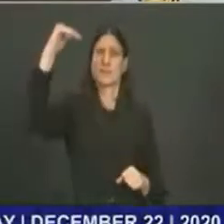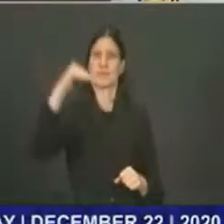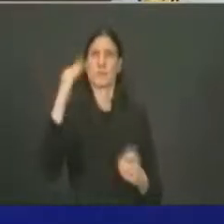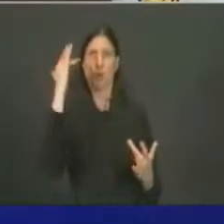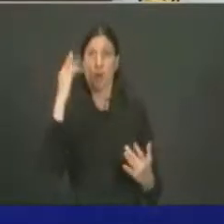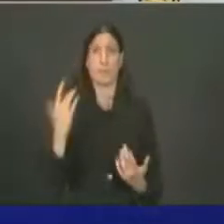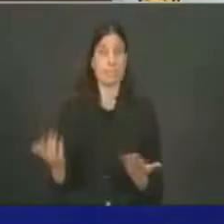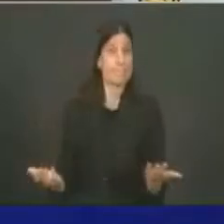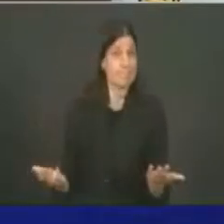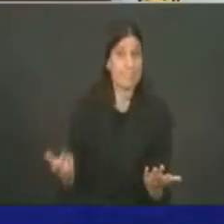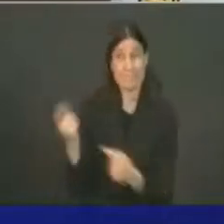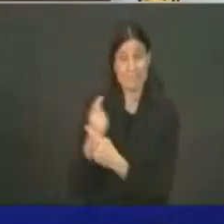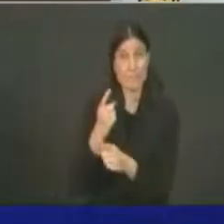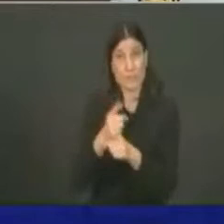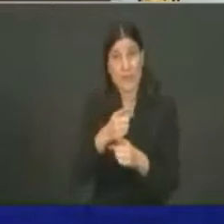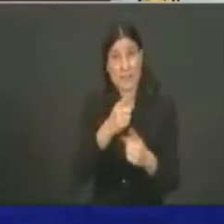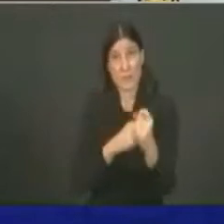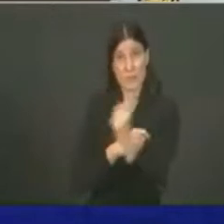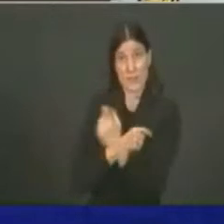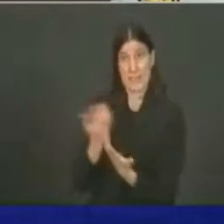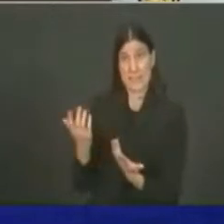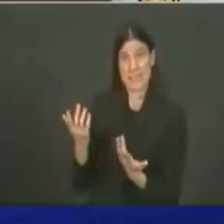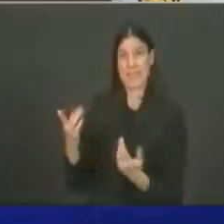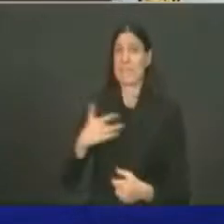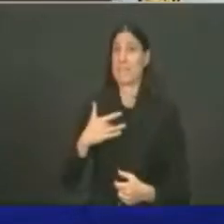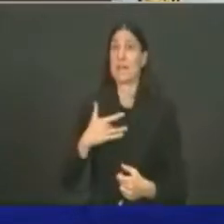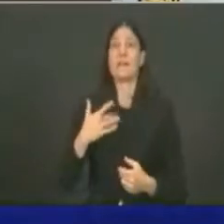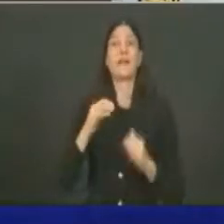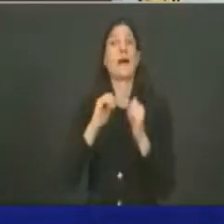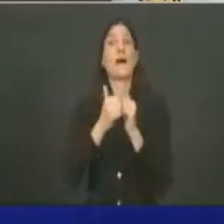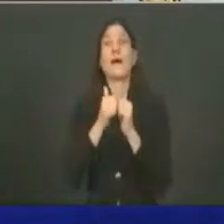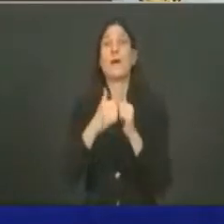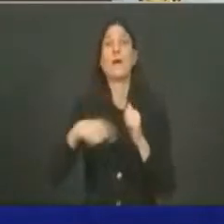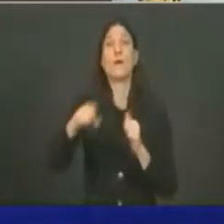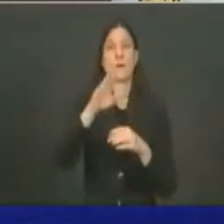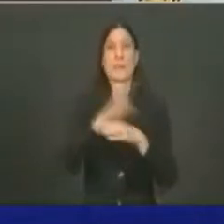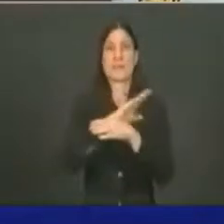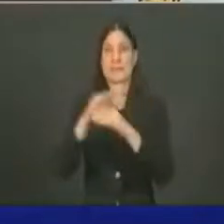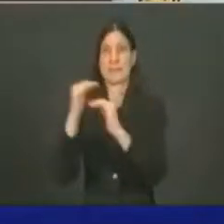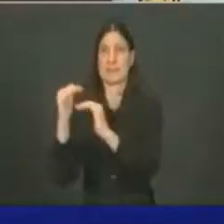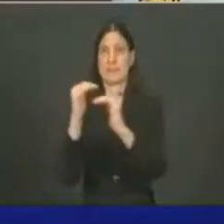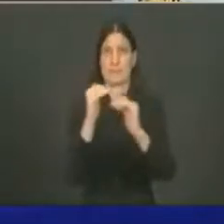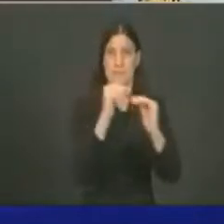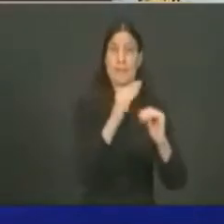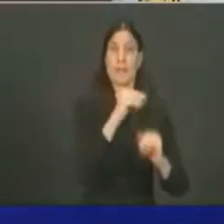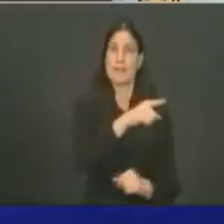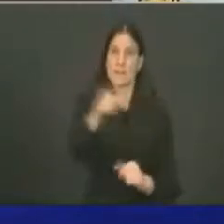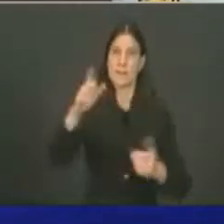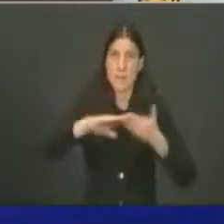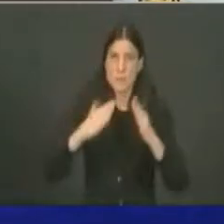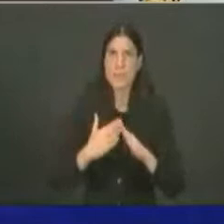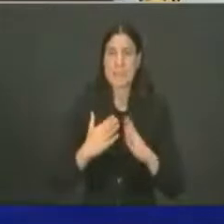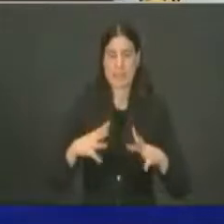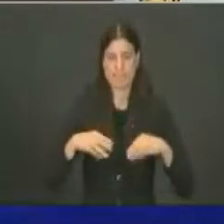question. Both. I bet definitely both. It was a seriousness of message. People got the message,